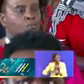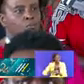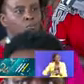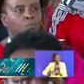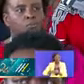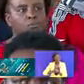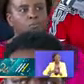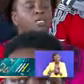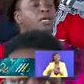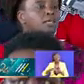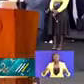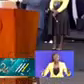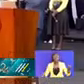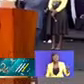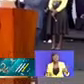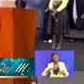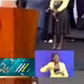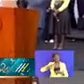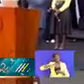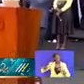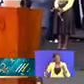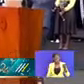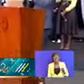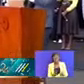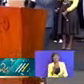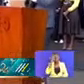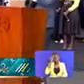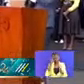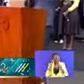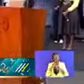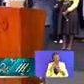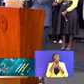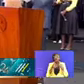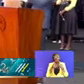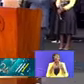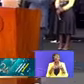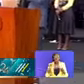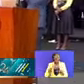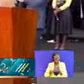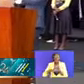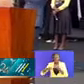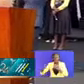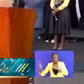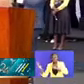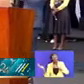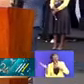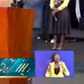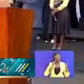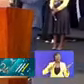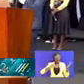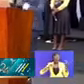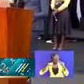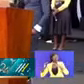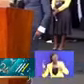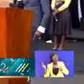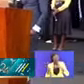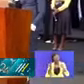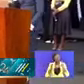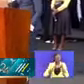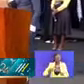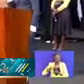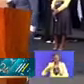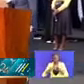earthquake and eruptions this time we want to declare the wave will not be